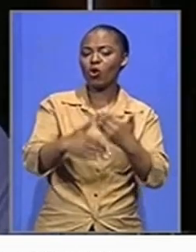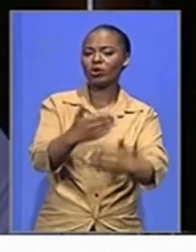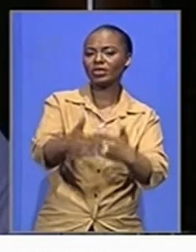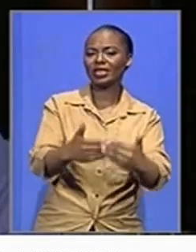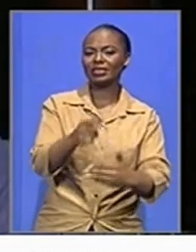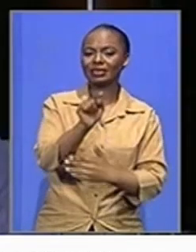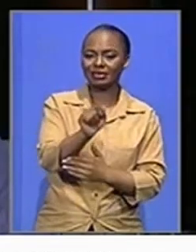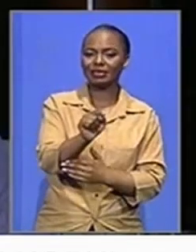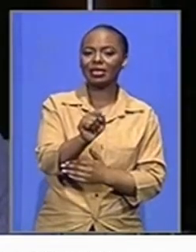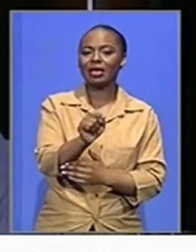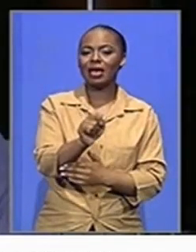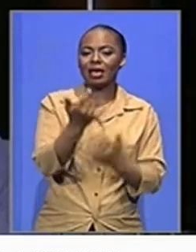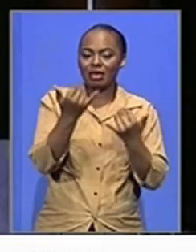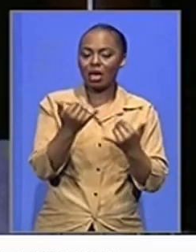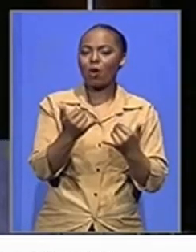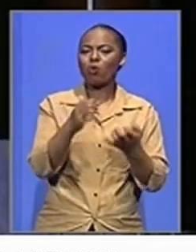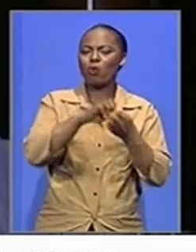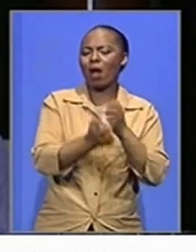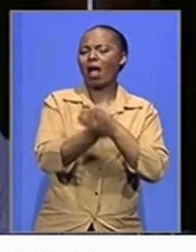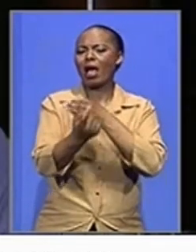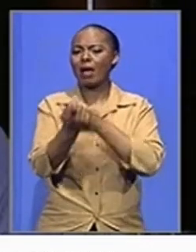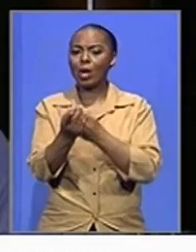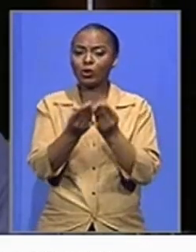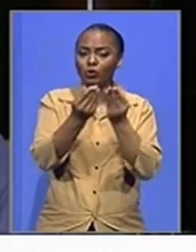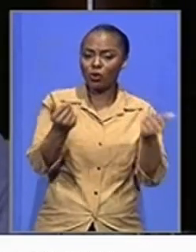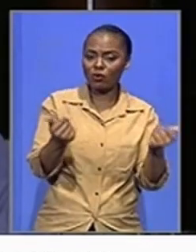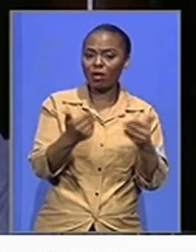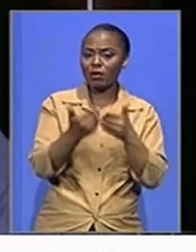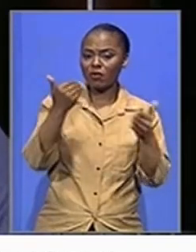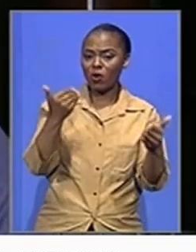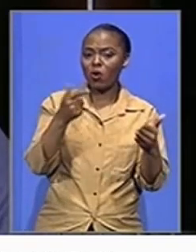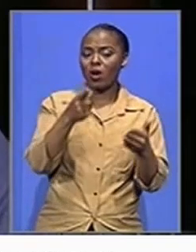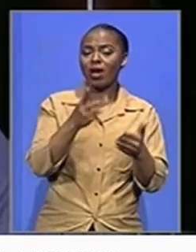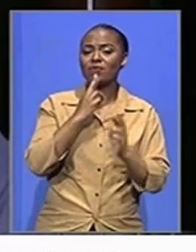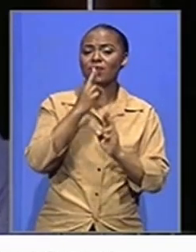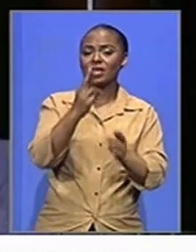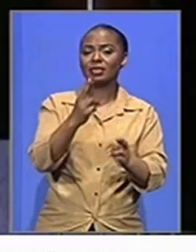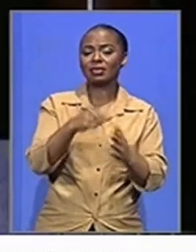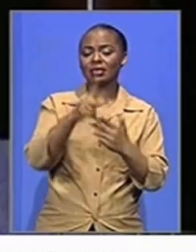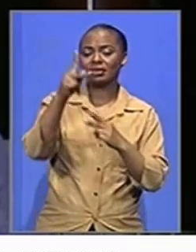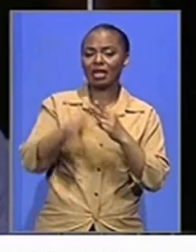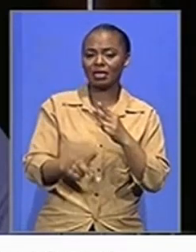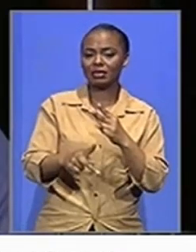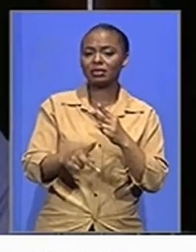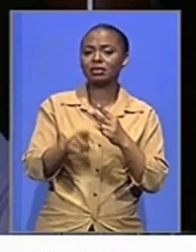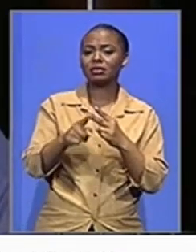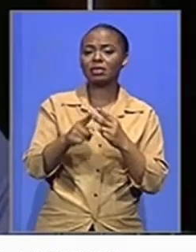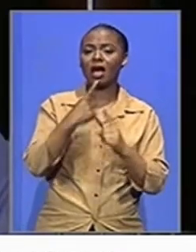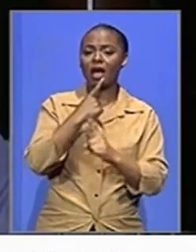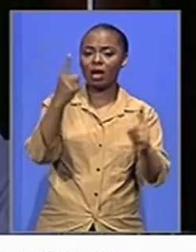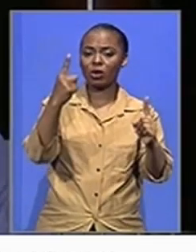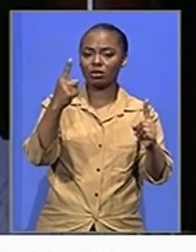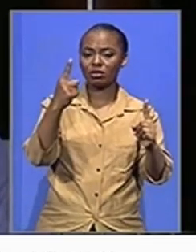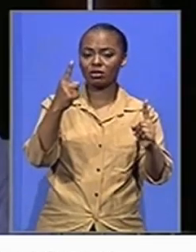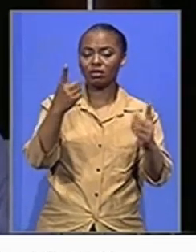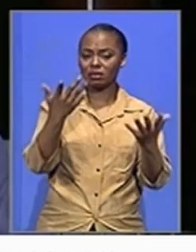tse di tla gona go solviwa before the results di certifywa di releasewa go to the public. So